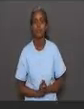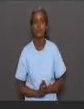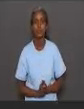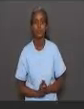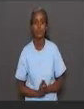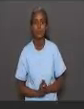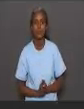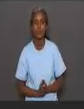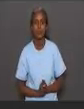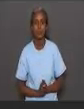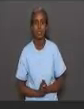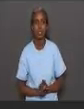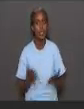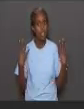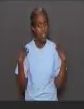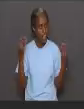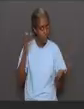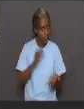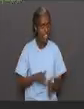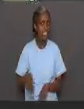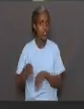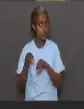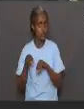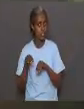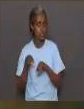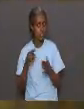Let's get back to our lesson.